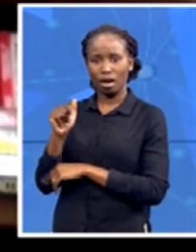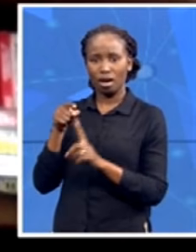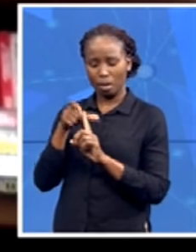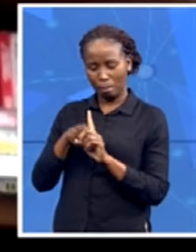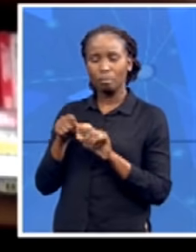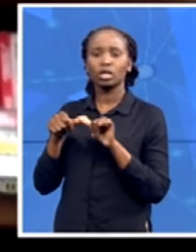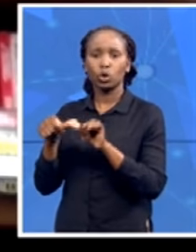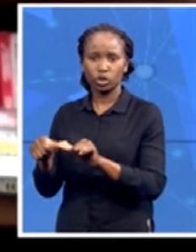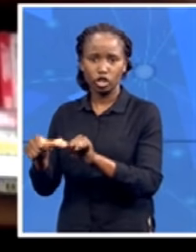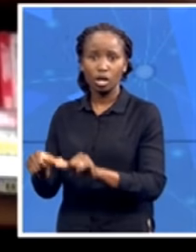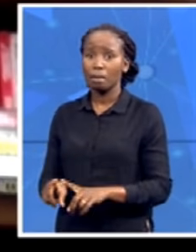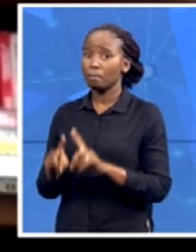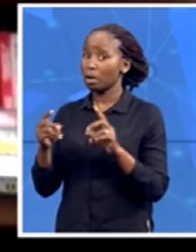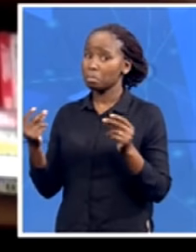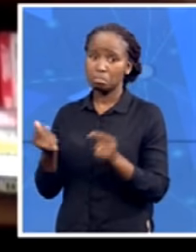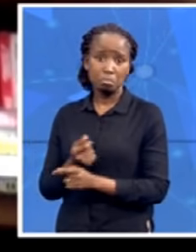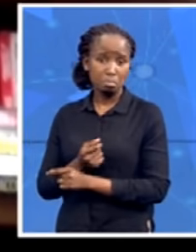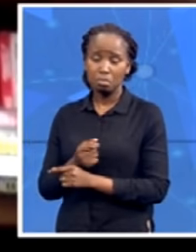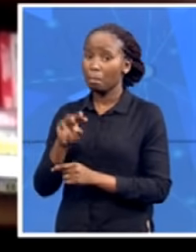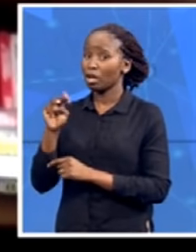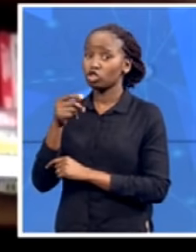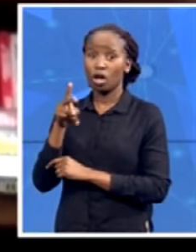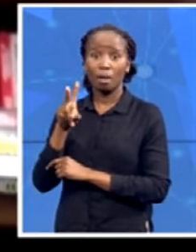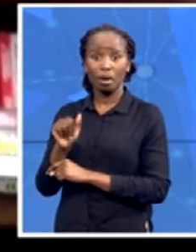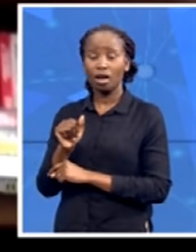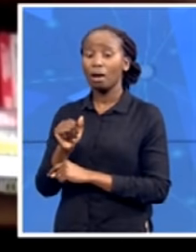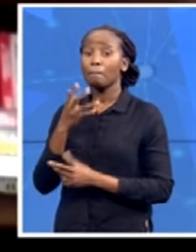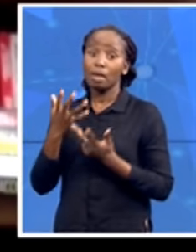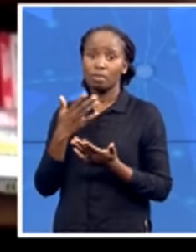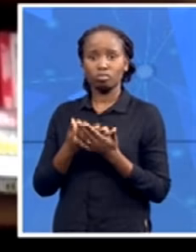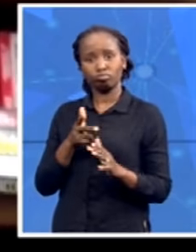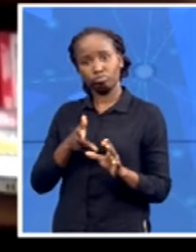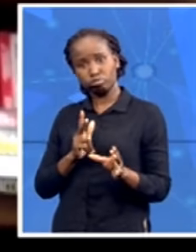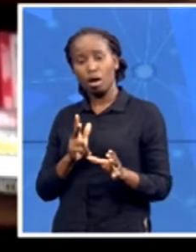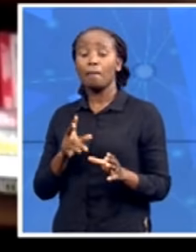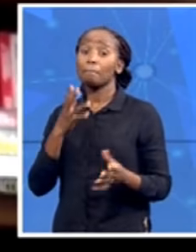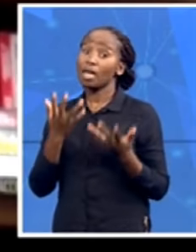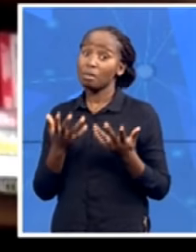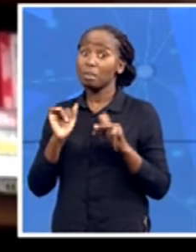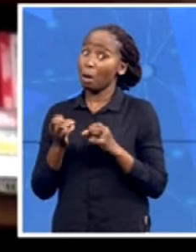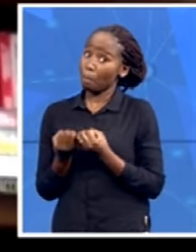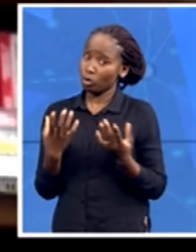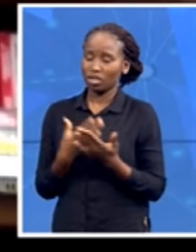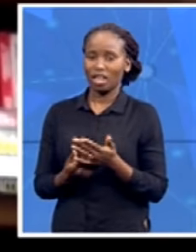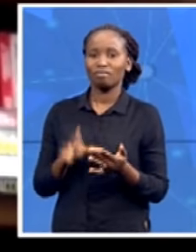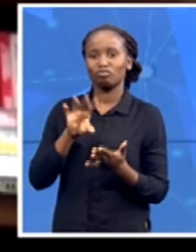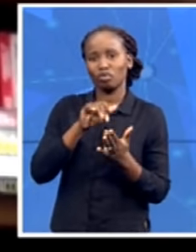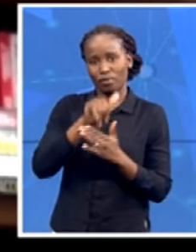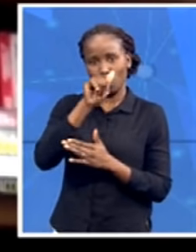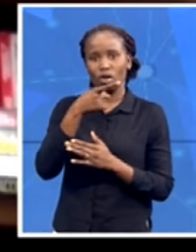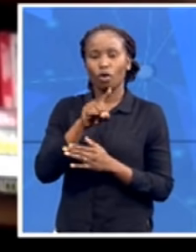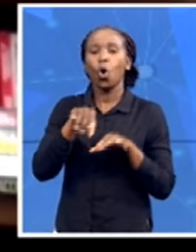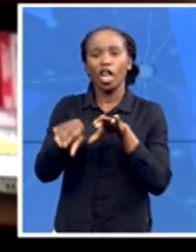vote for the DA, might vote for Action SA, and I expect that they might do well as well in